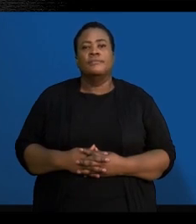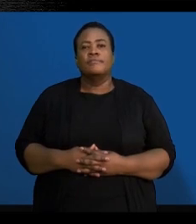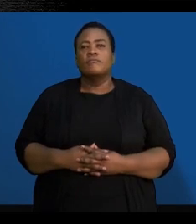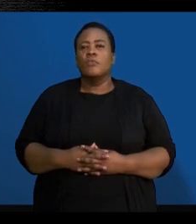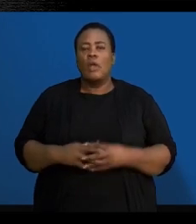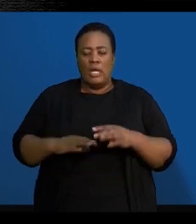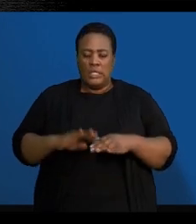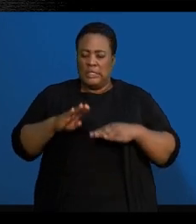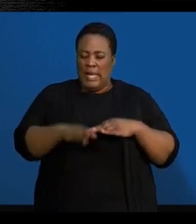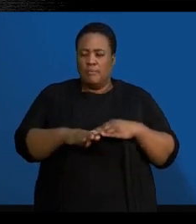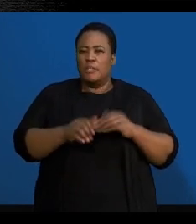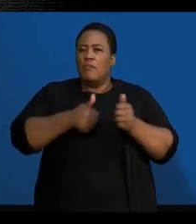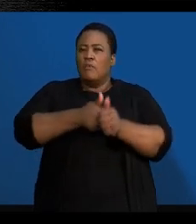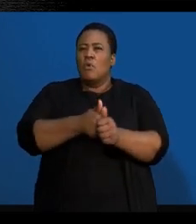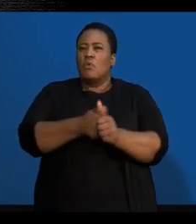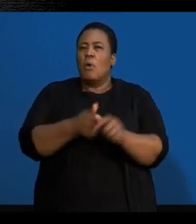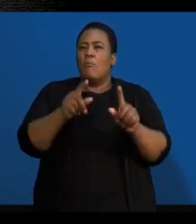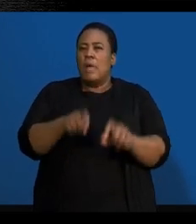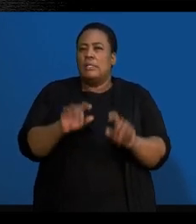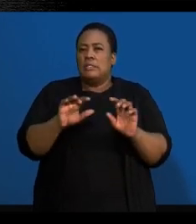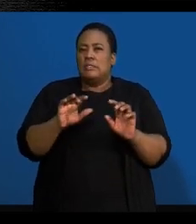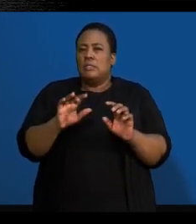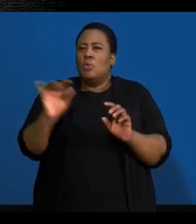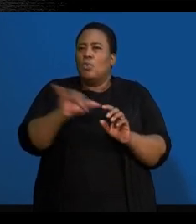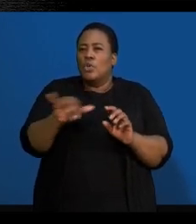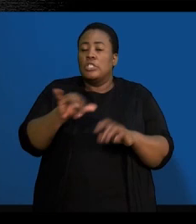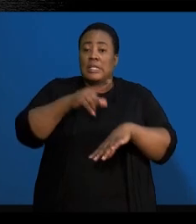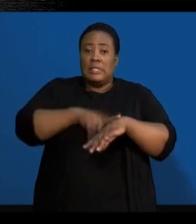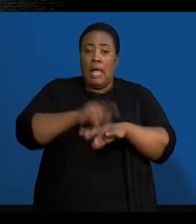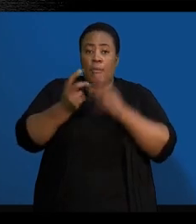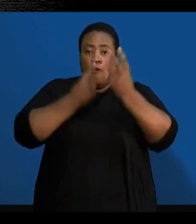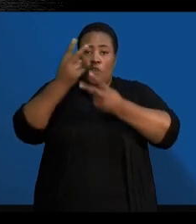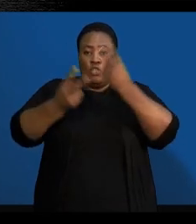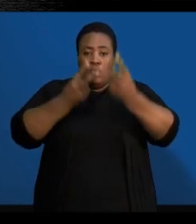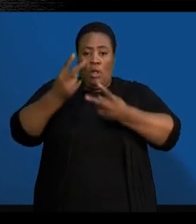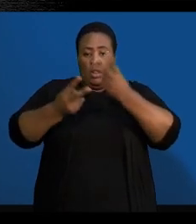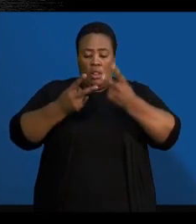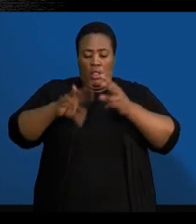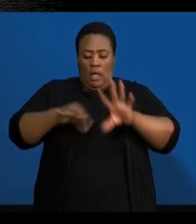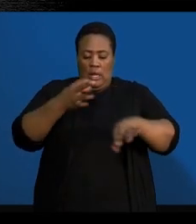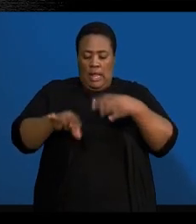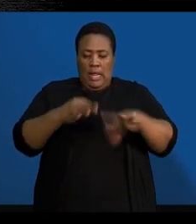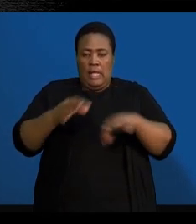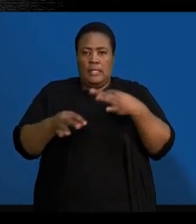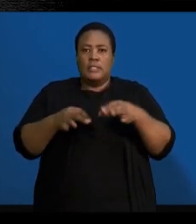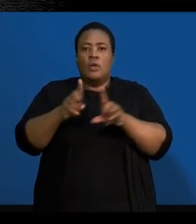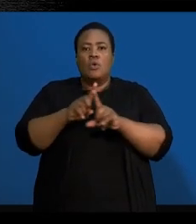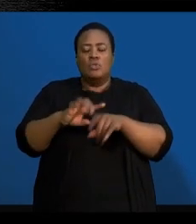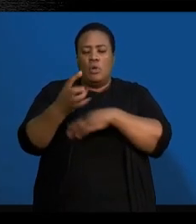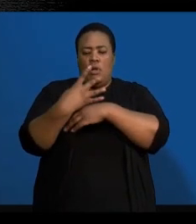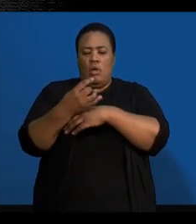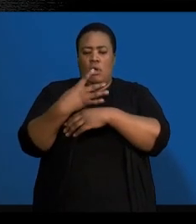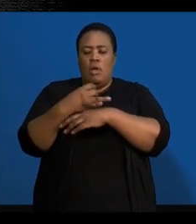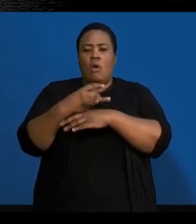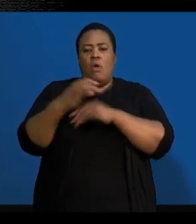Hi, Luni. What steps should you follow when analyzing a visual source? Please also give me